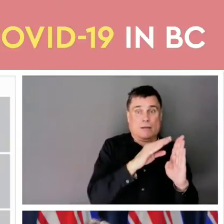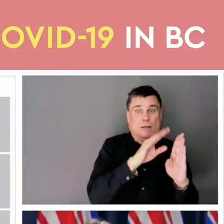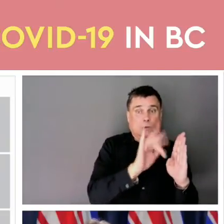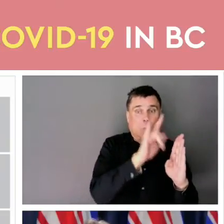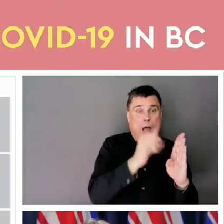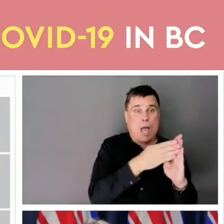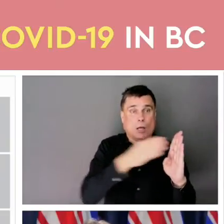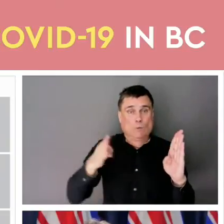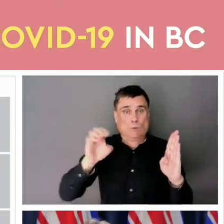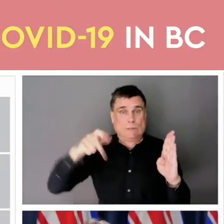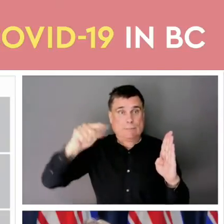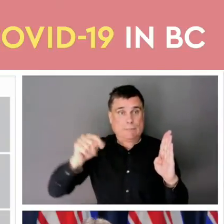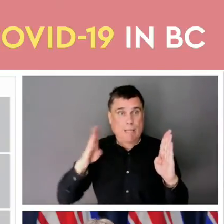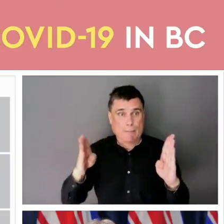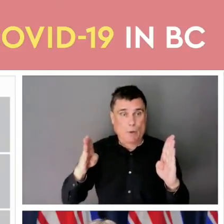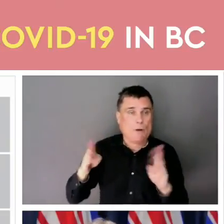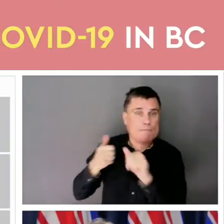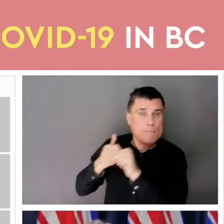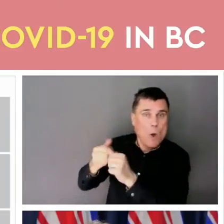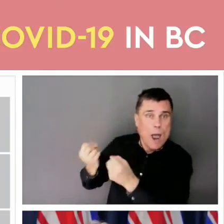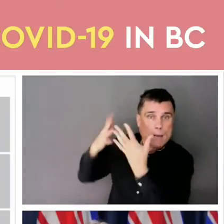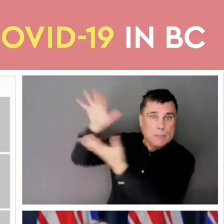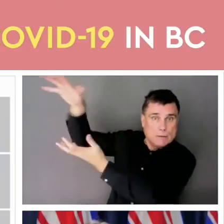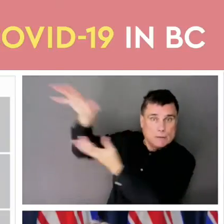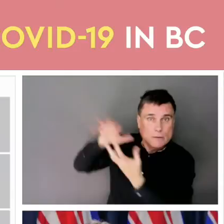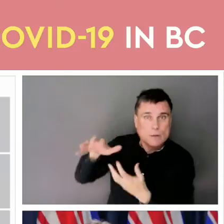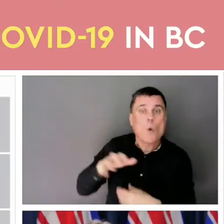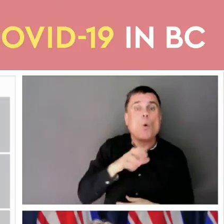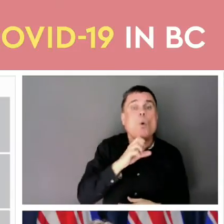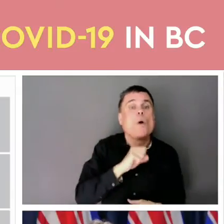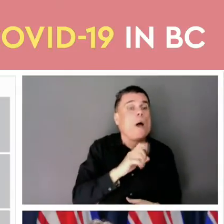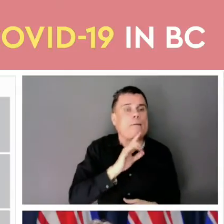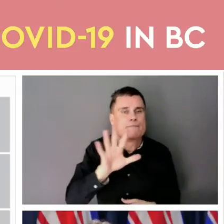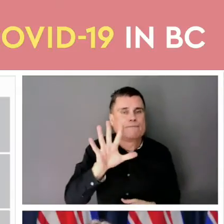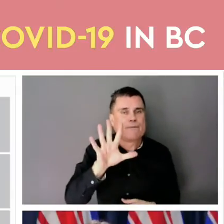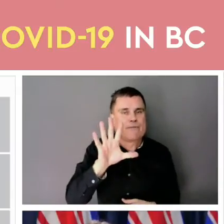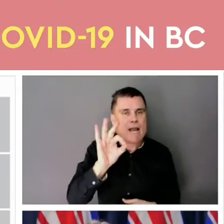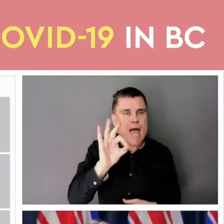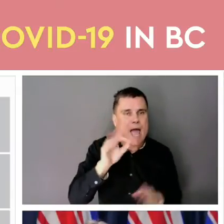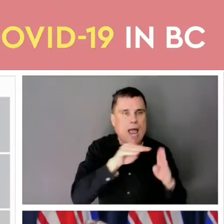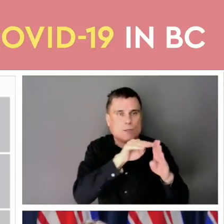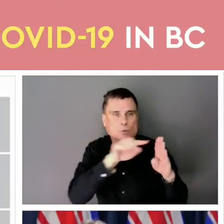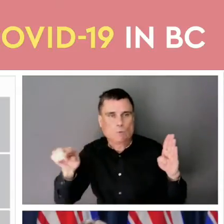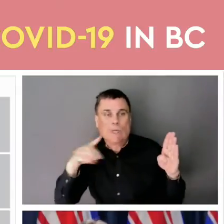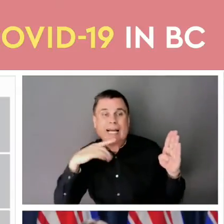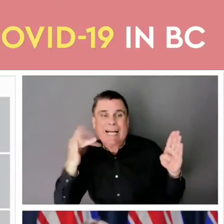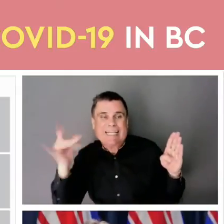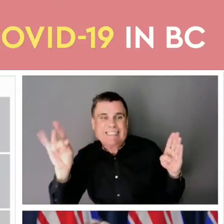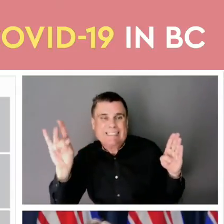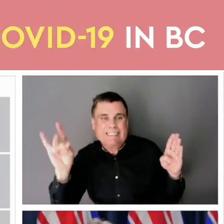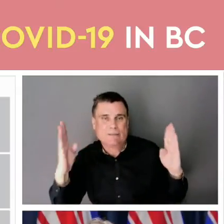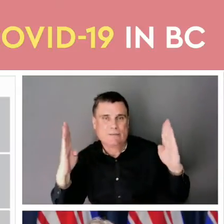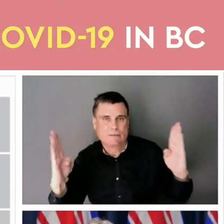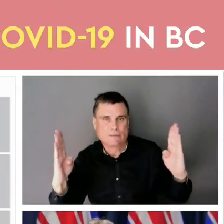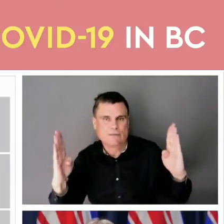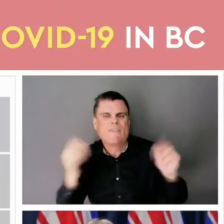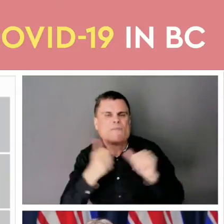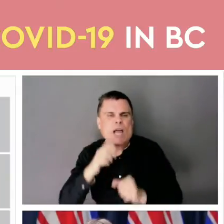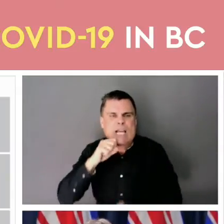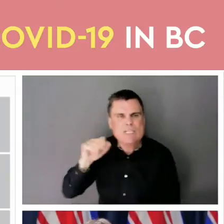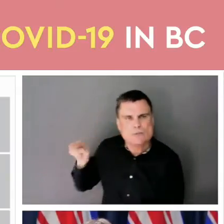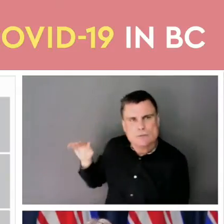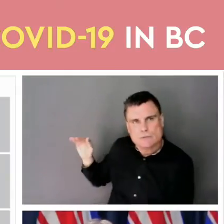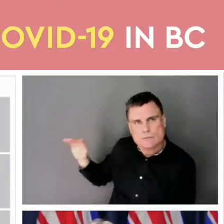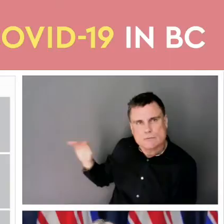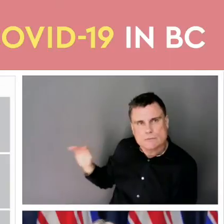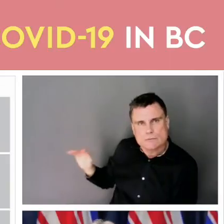the age groups of 59 down to 18. And you can see in the slide that as I've described